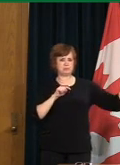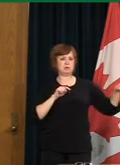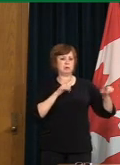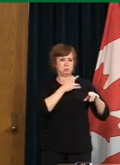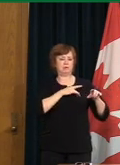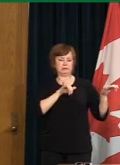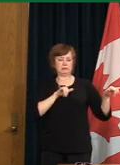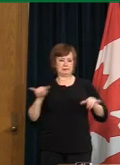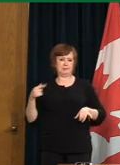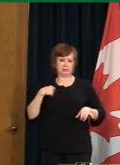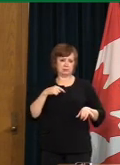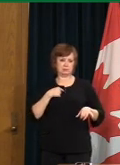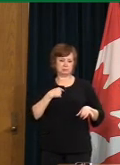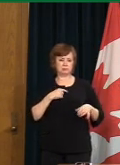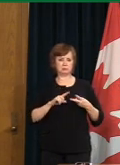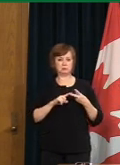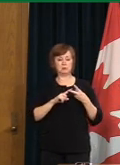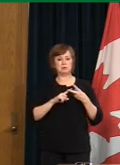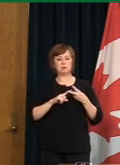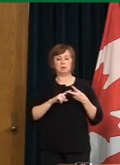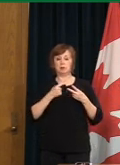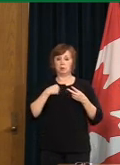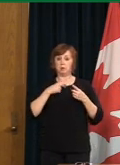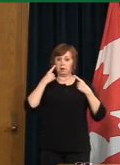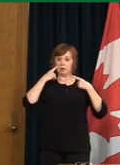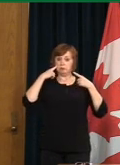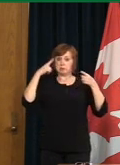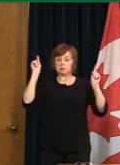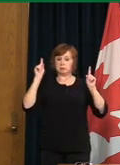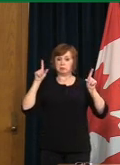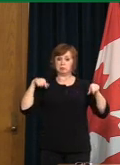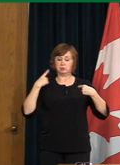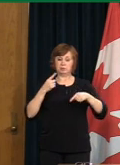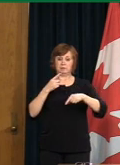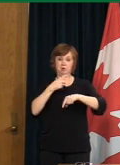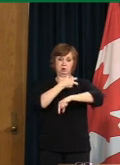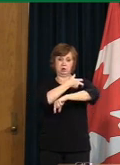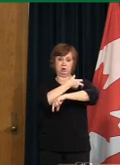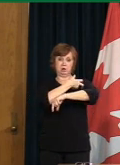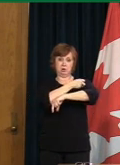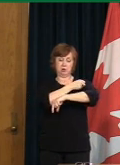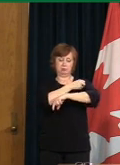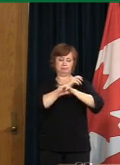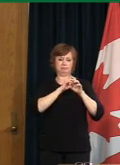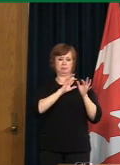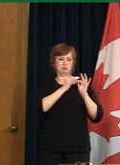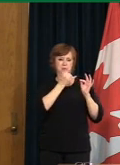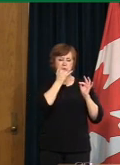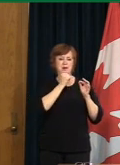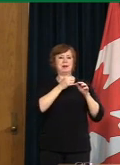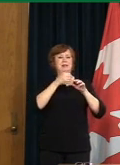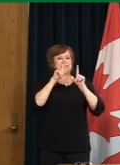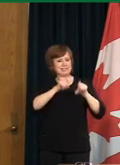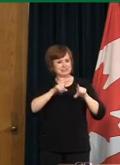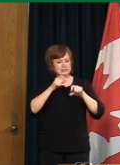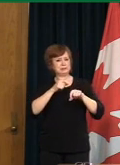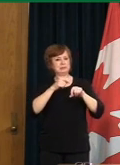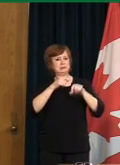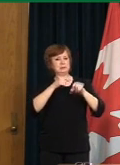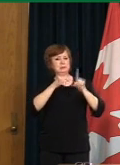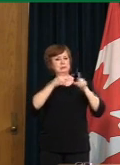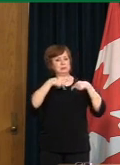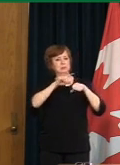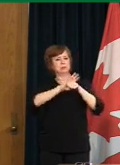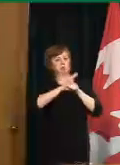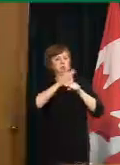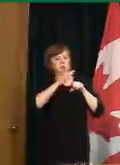has worked well for us. Our contact tracing capacity has come under pressure throughout the last 3 weeks